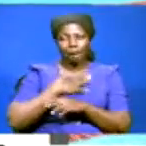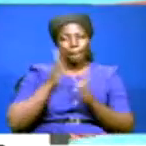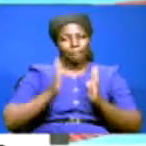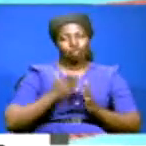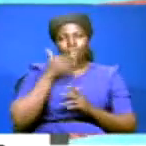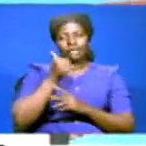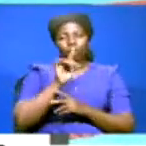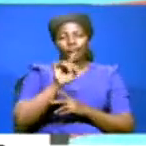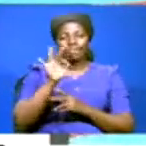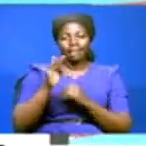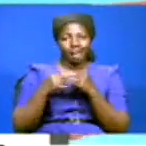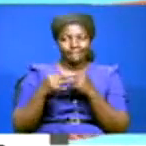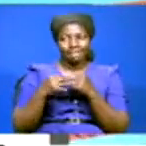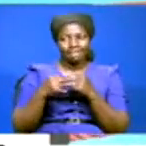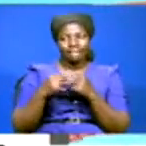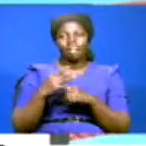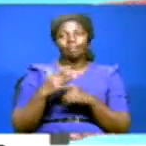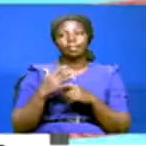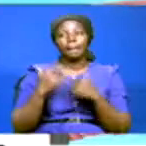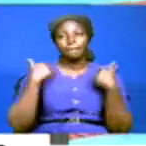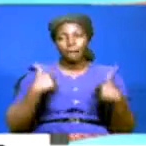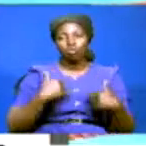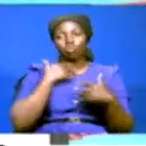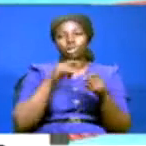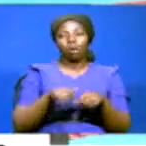138, and I want to break the